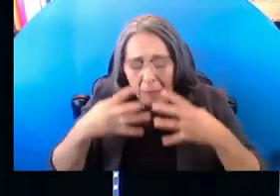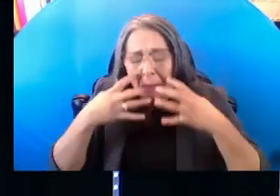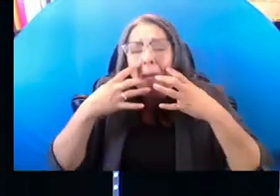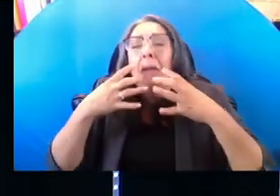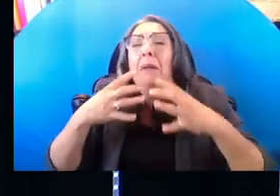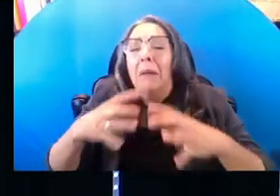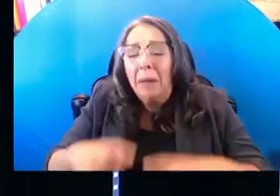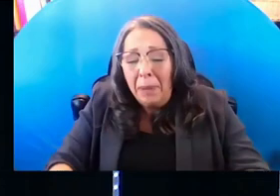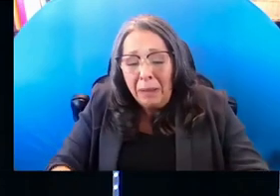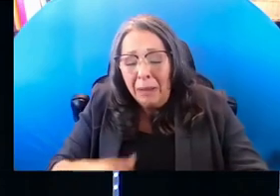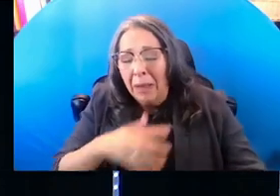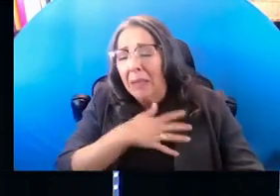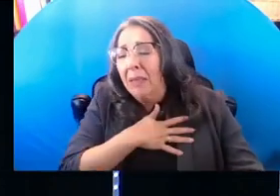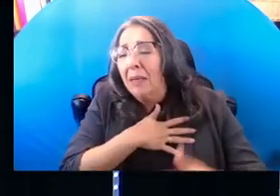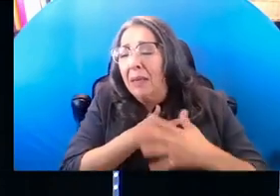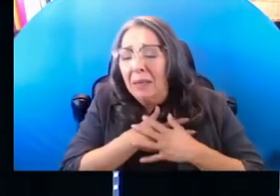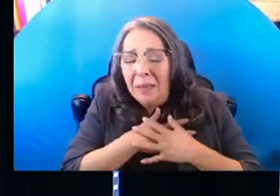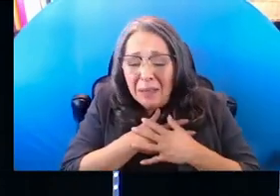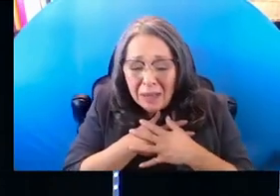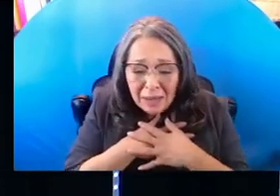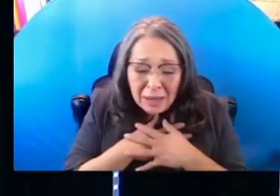flooding. It's hard.